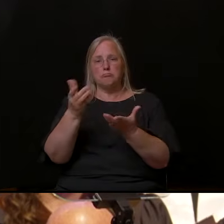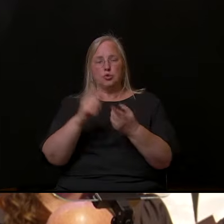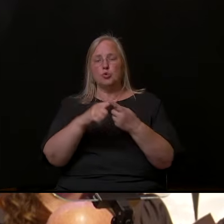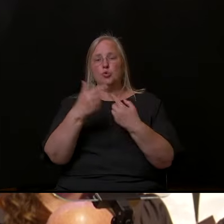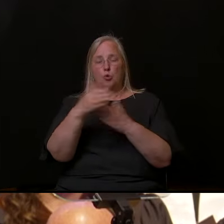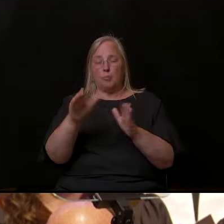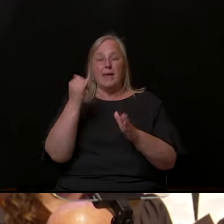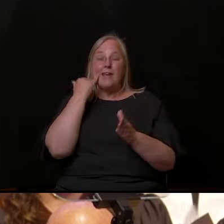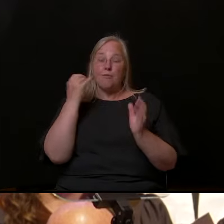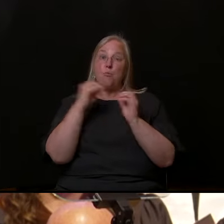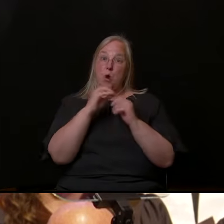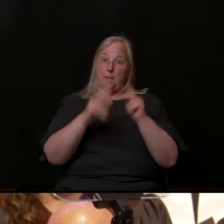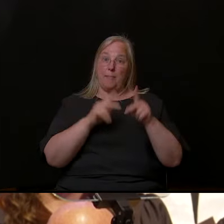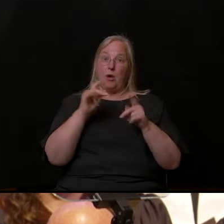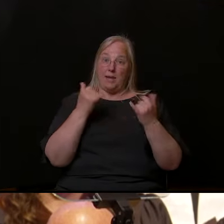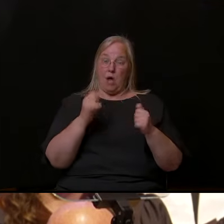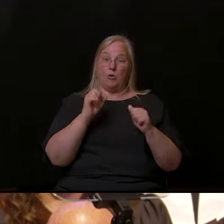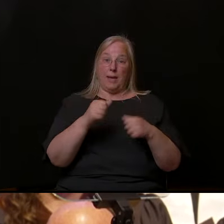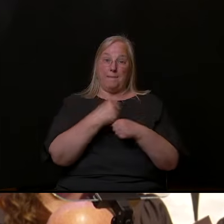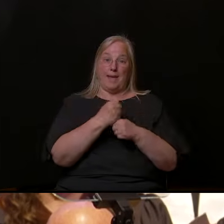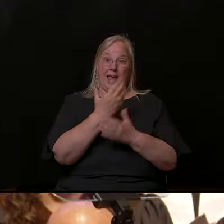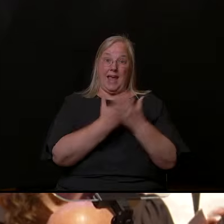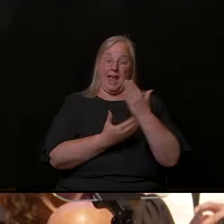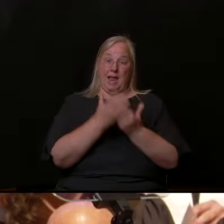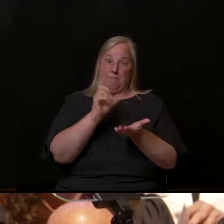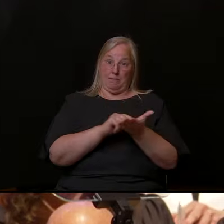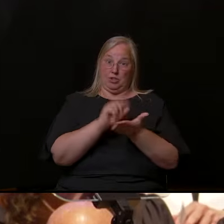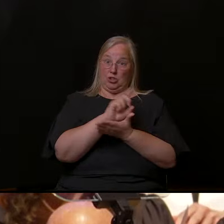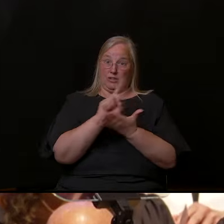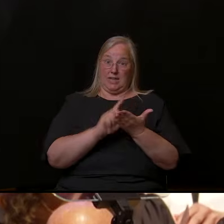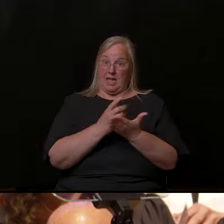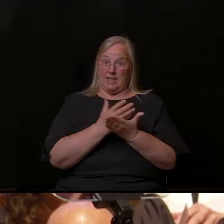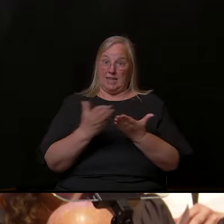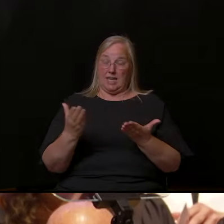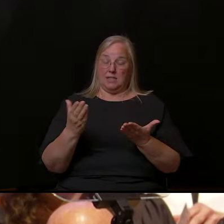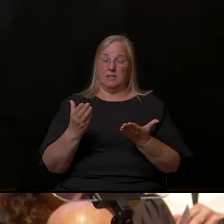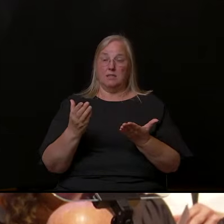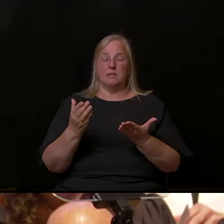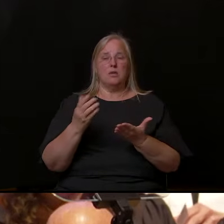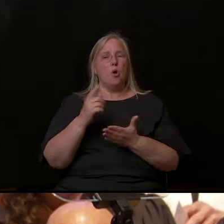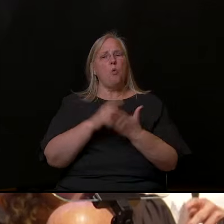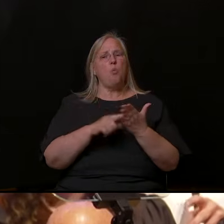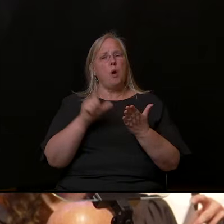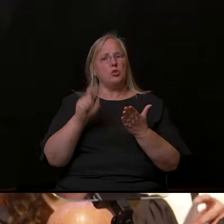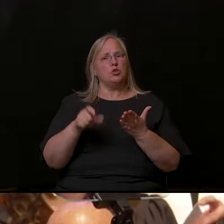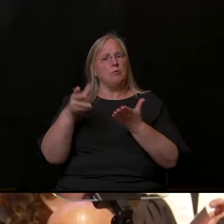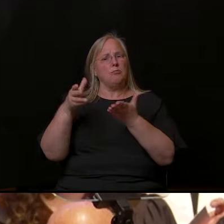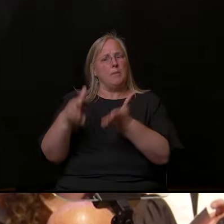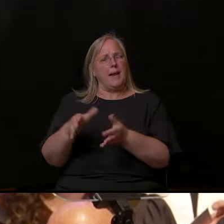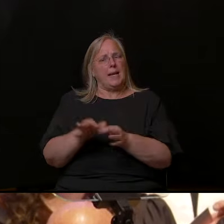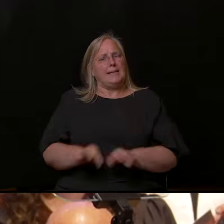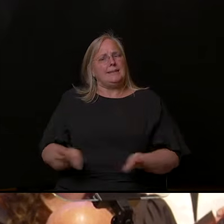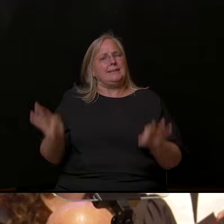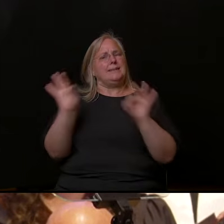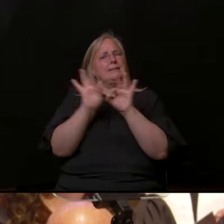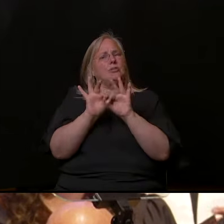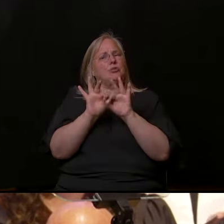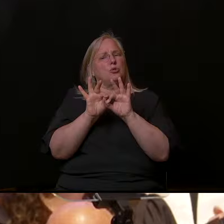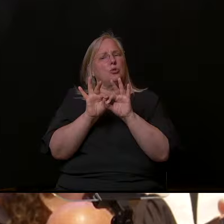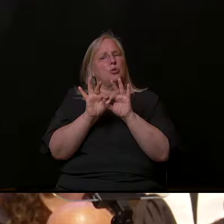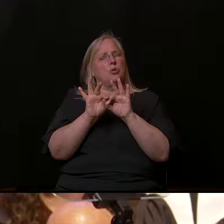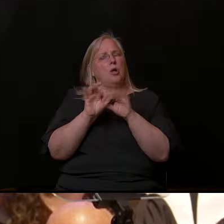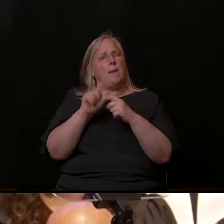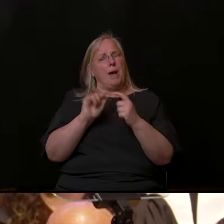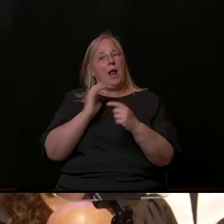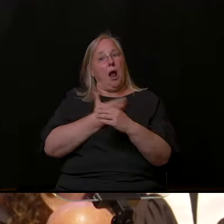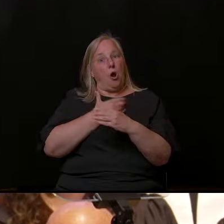could now make and publish design things, what should remain essential about our